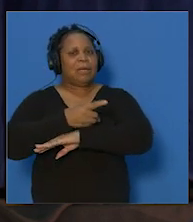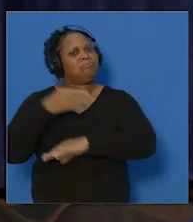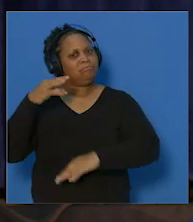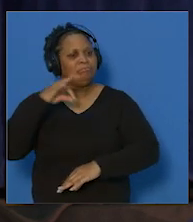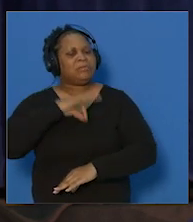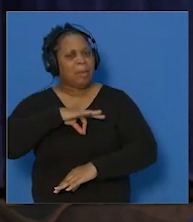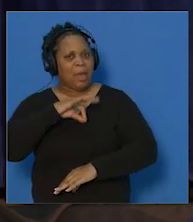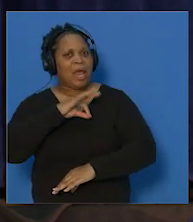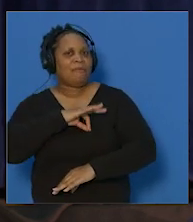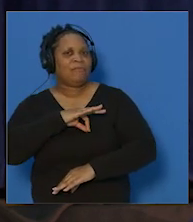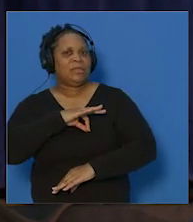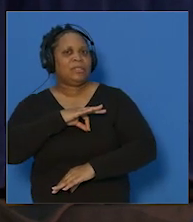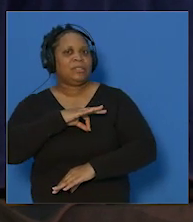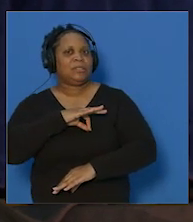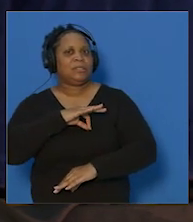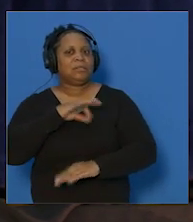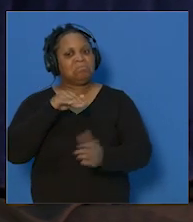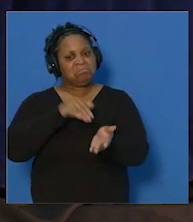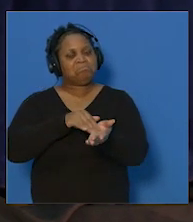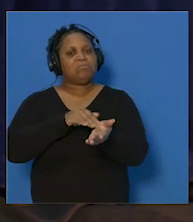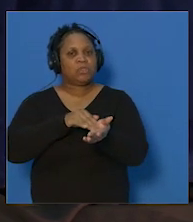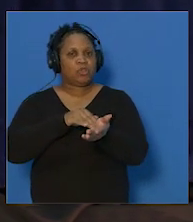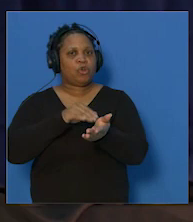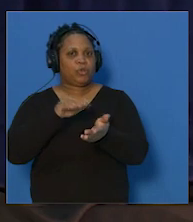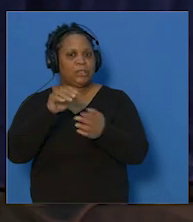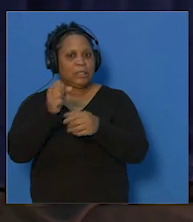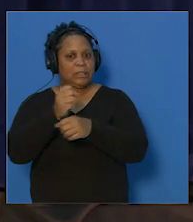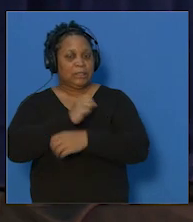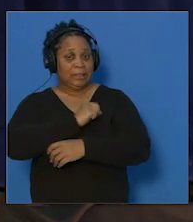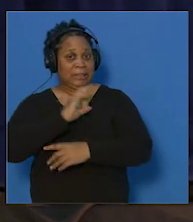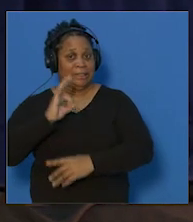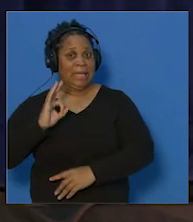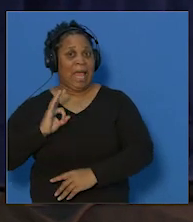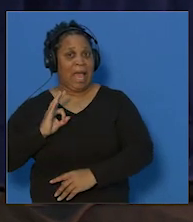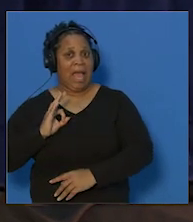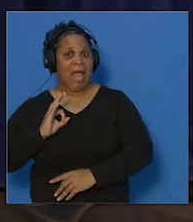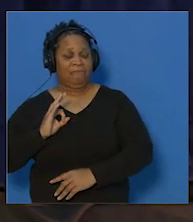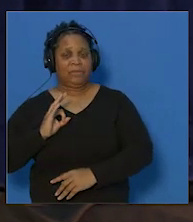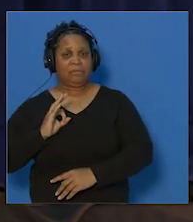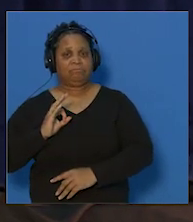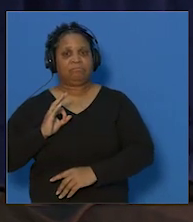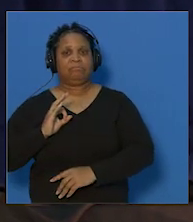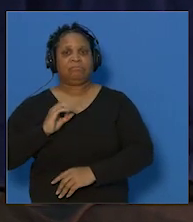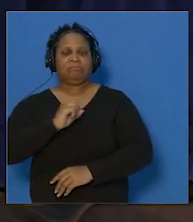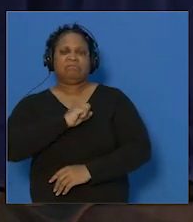benefit of nursing staff. They have the benefit of staff from